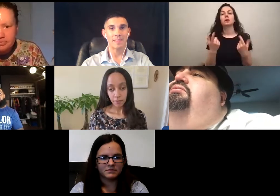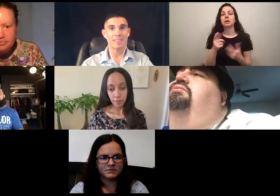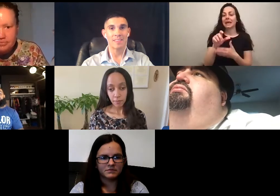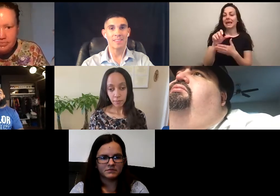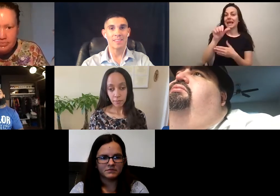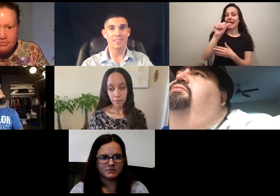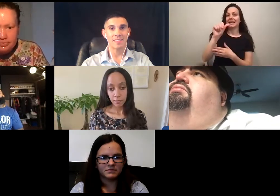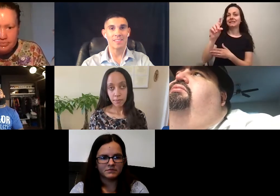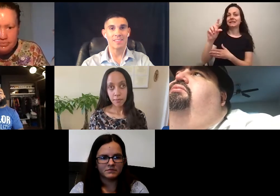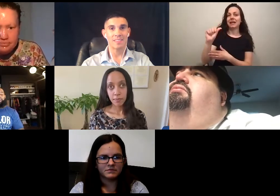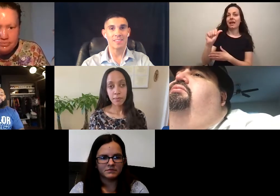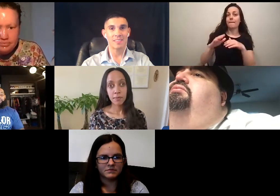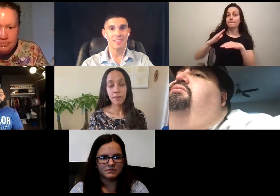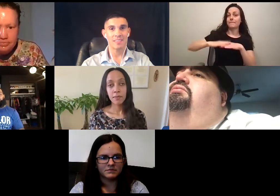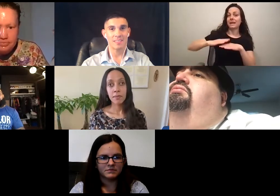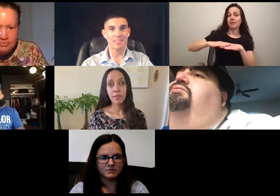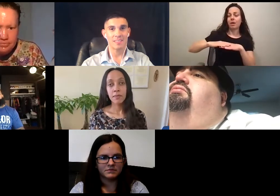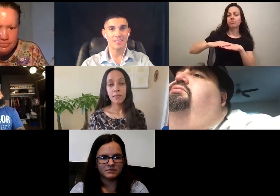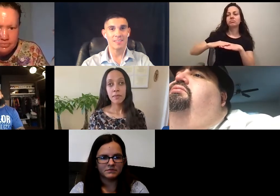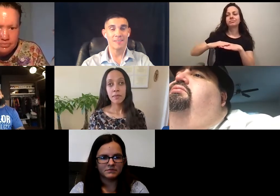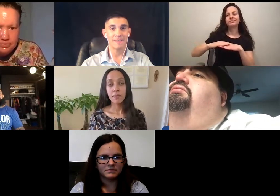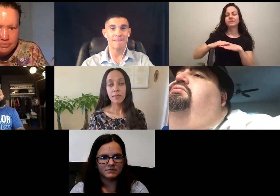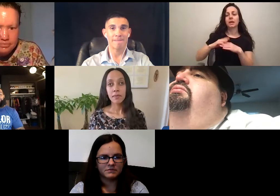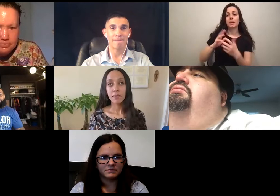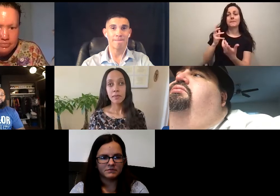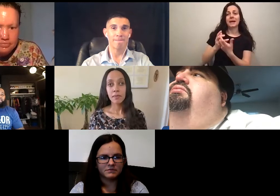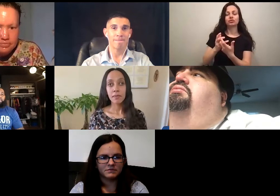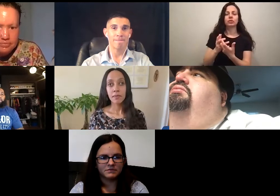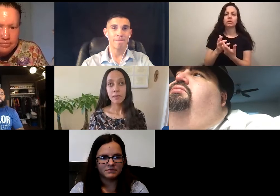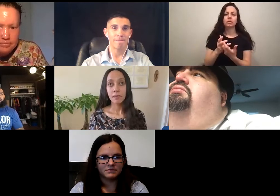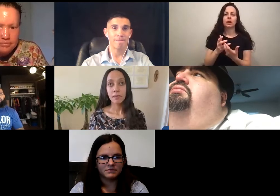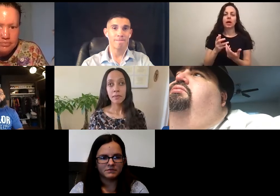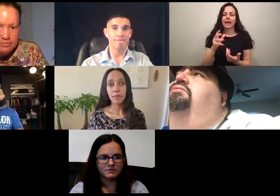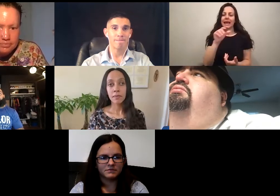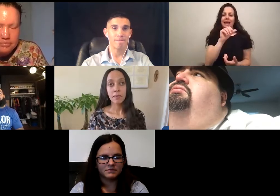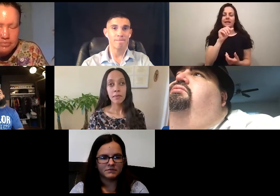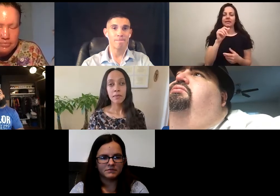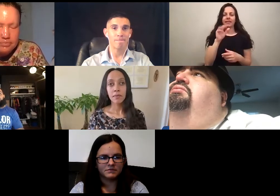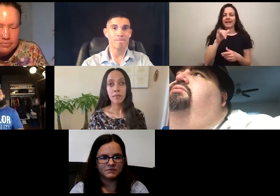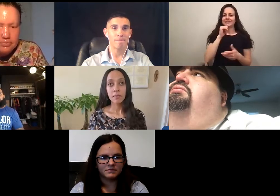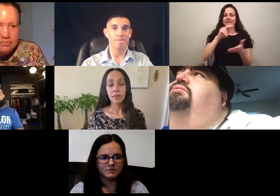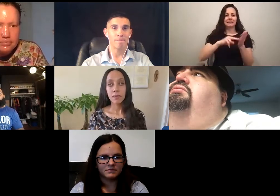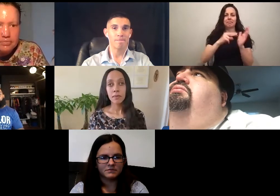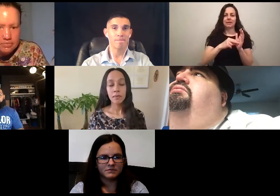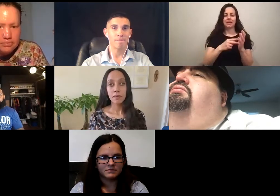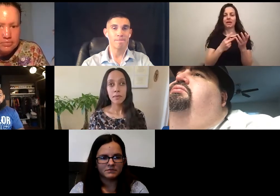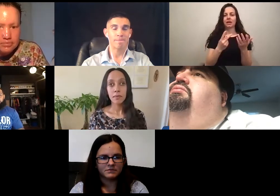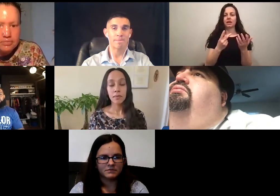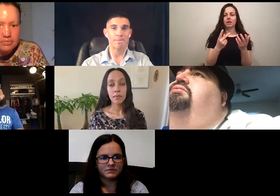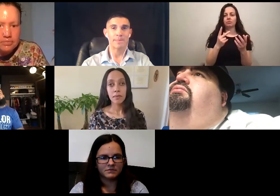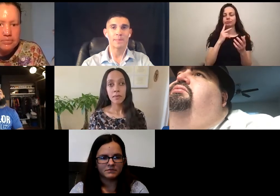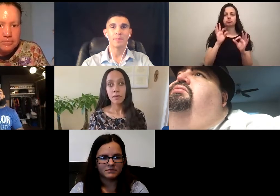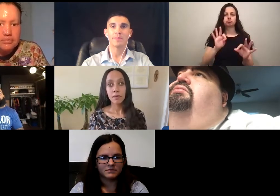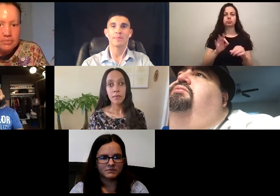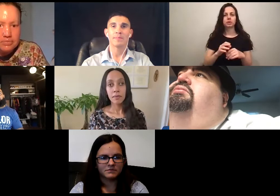not, I always tell people, ADA compliant is not ADA convenient. And a lot of people only focus on what the books